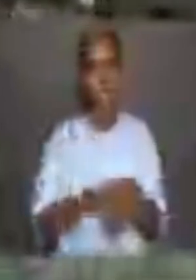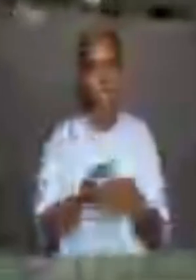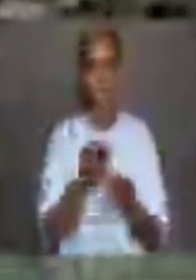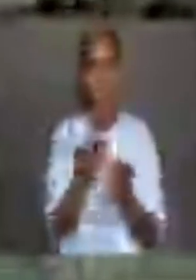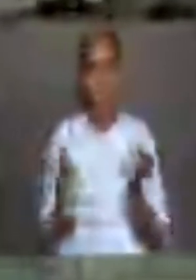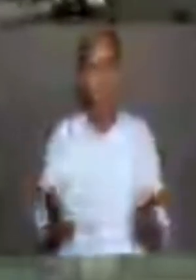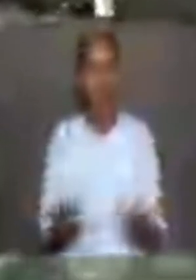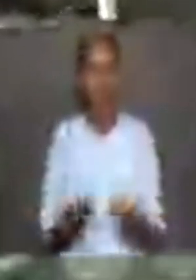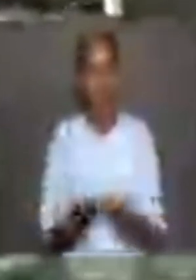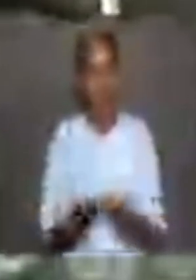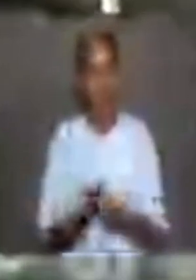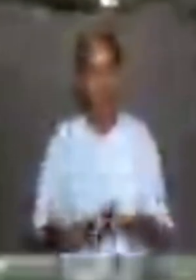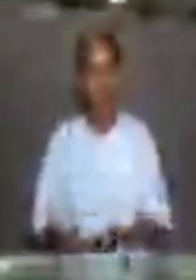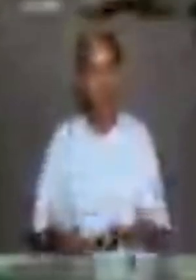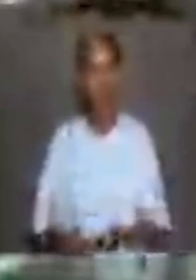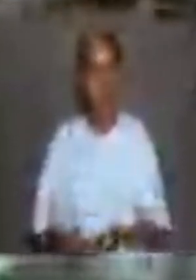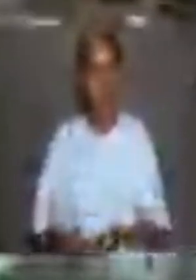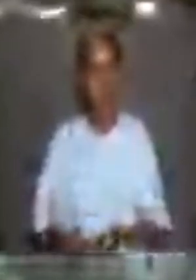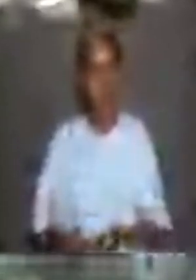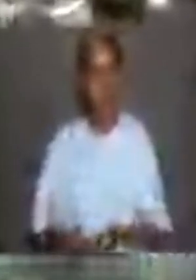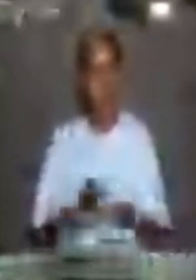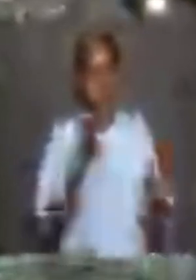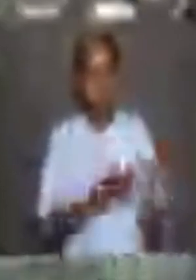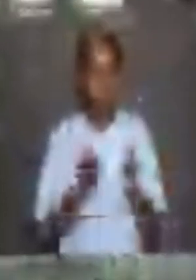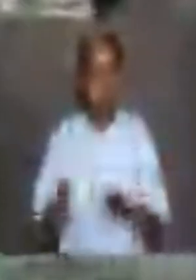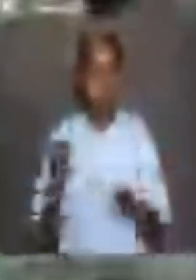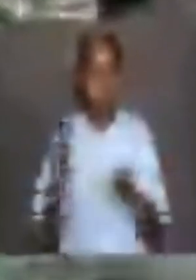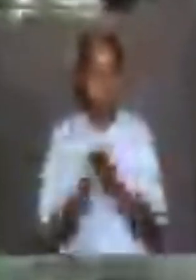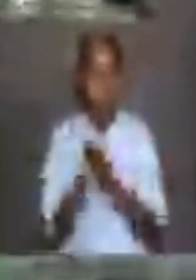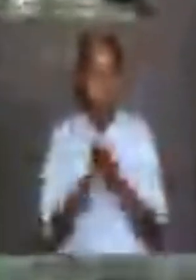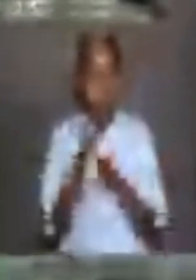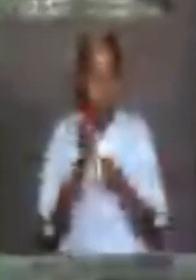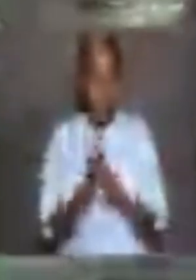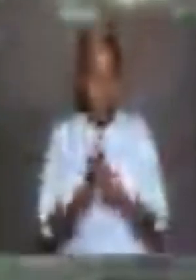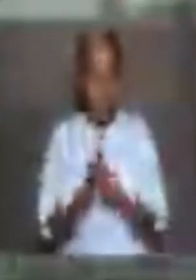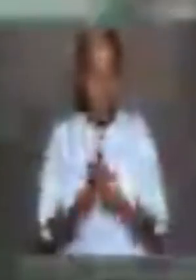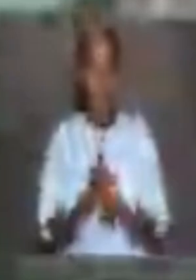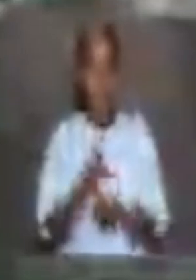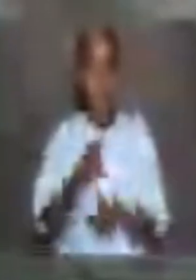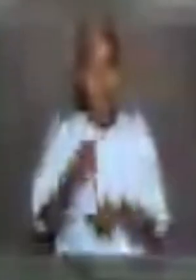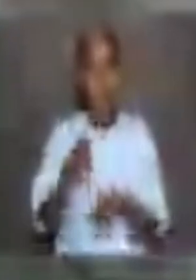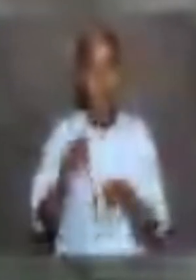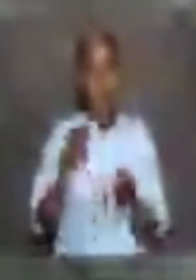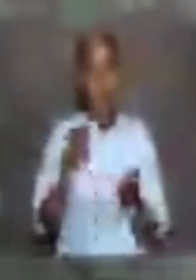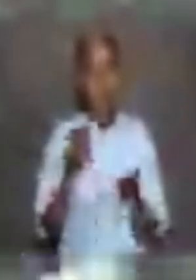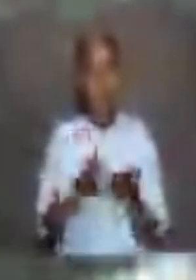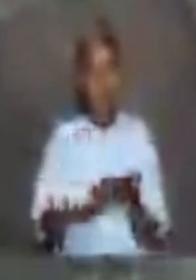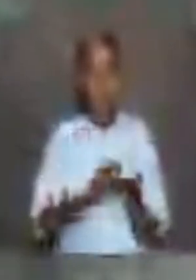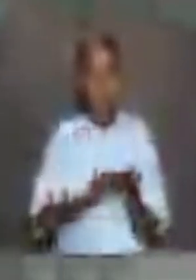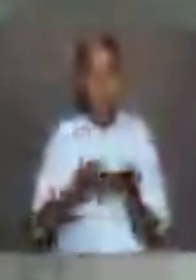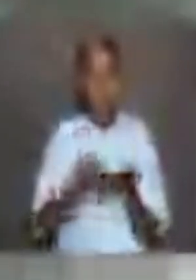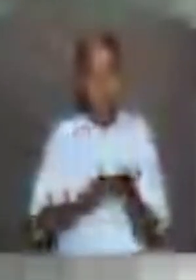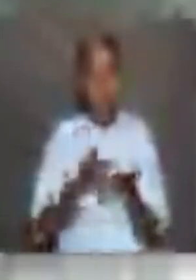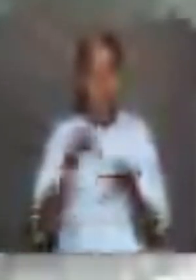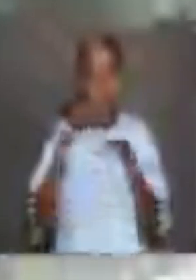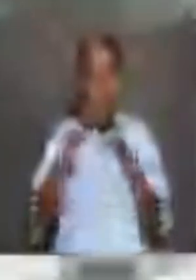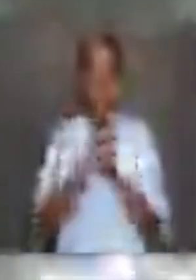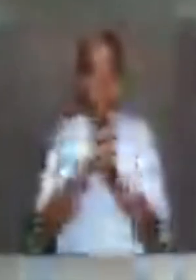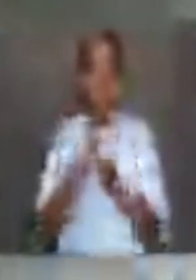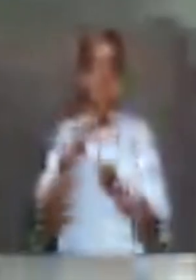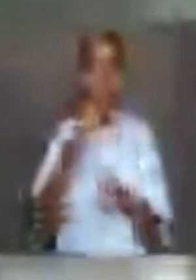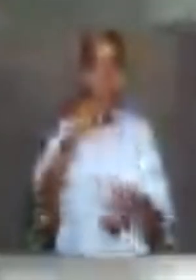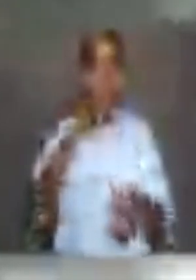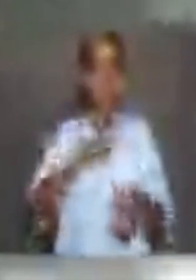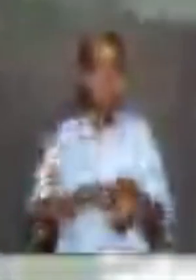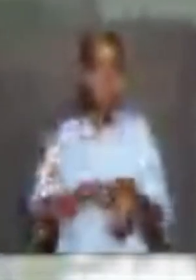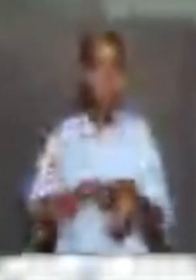a roaster. To prepare the coffee, the beans must spend 3 hours in